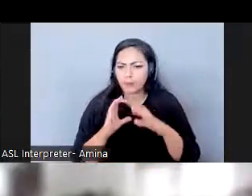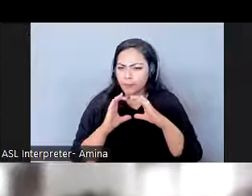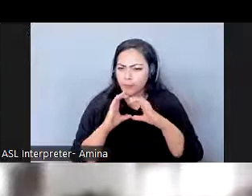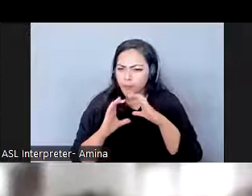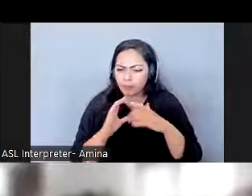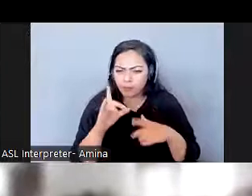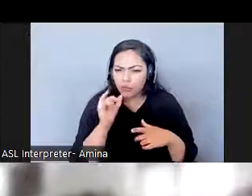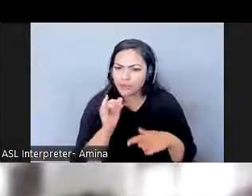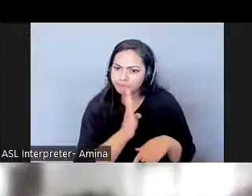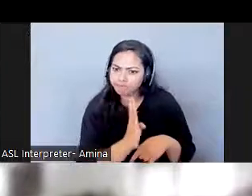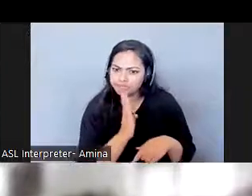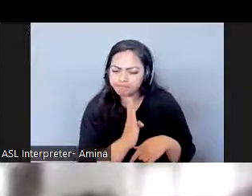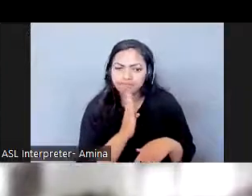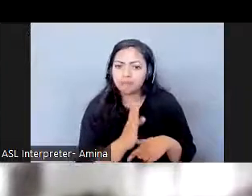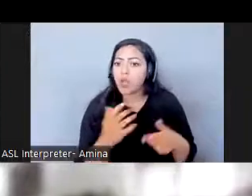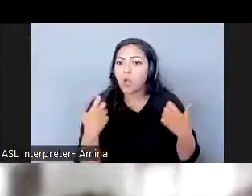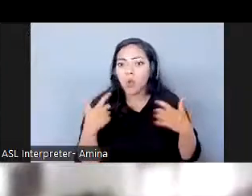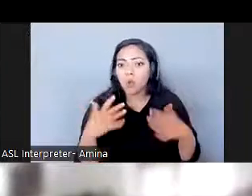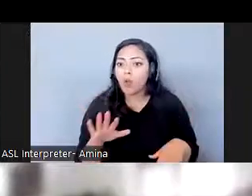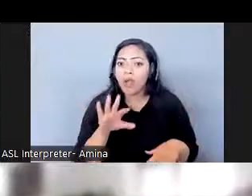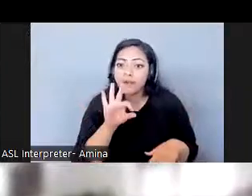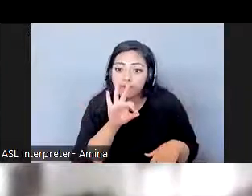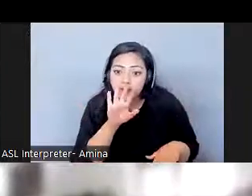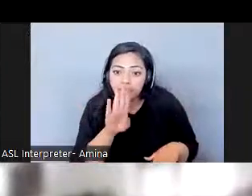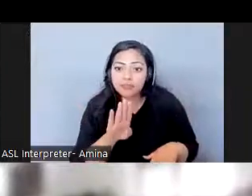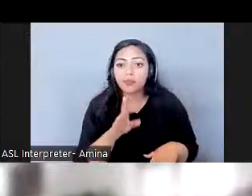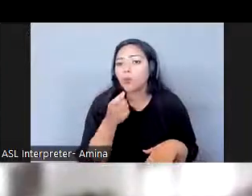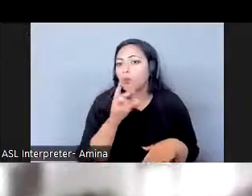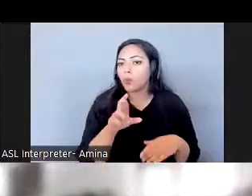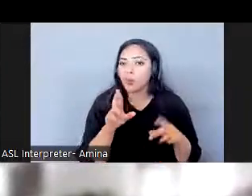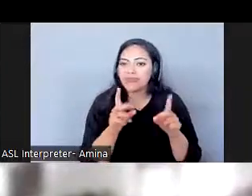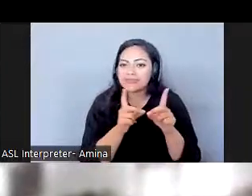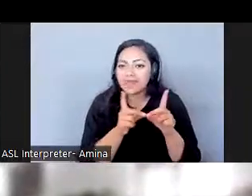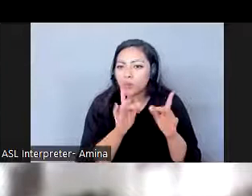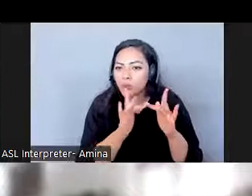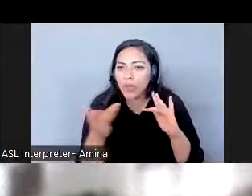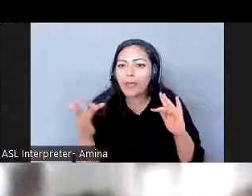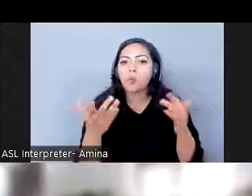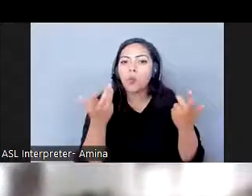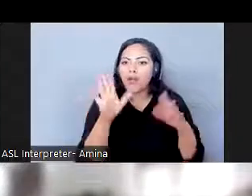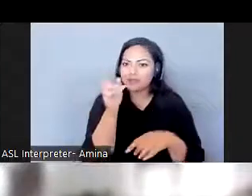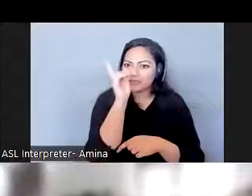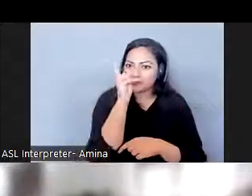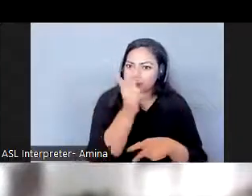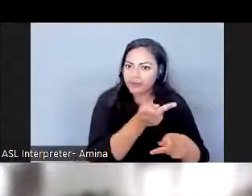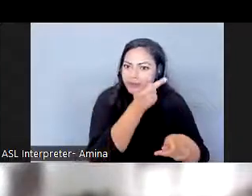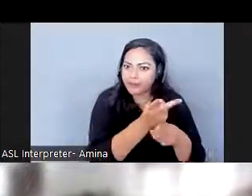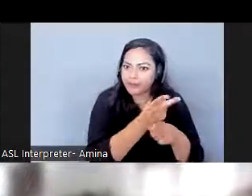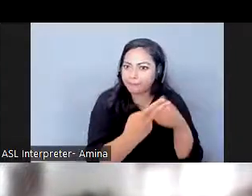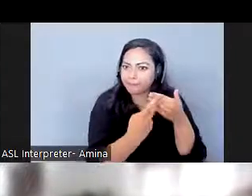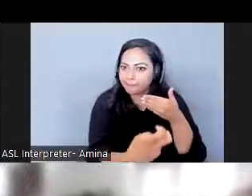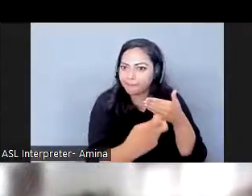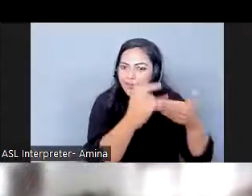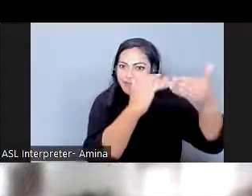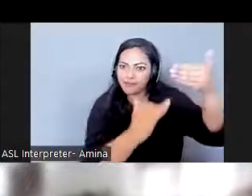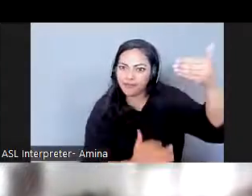have chat logs on Facebook or chat logs on a dating site. They just want to have a private conversation. They want to get your phone number. That way